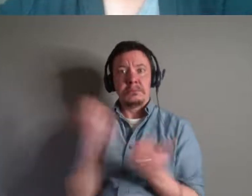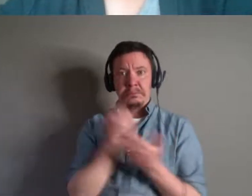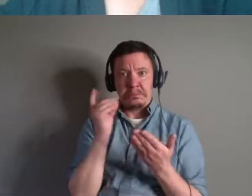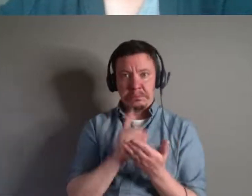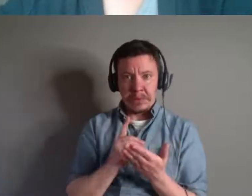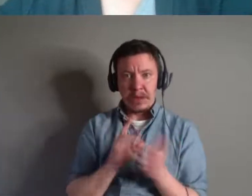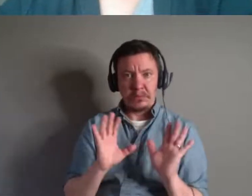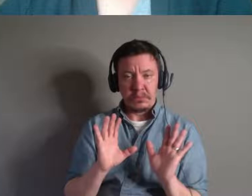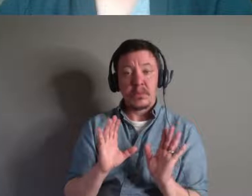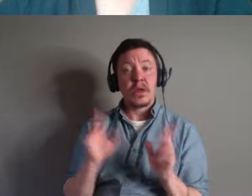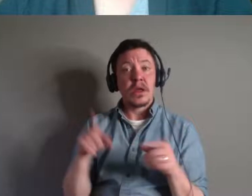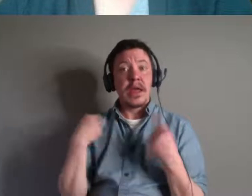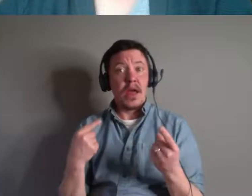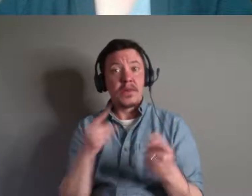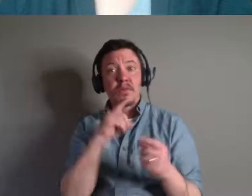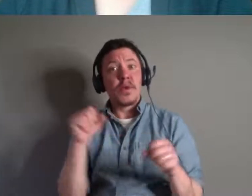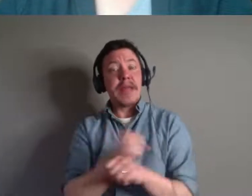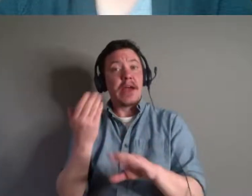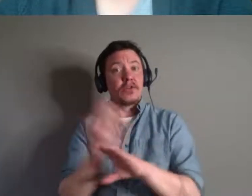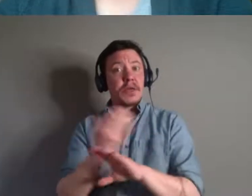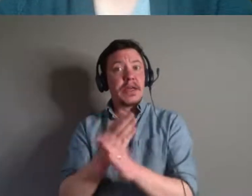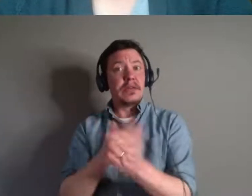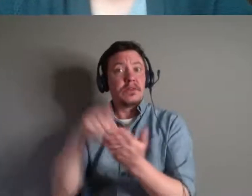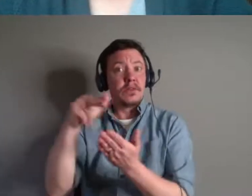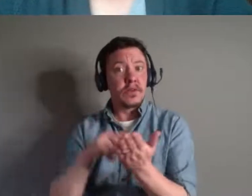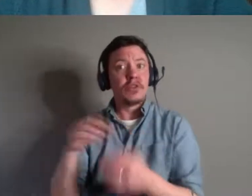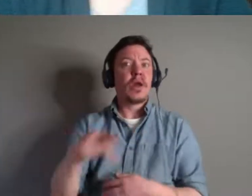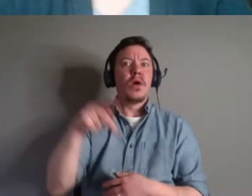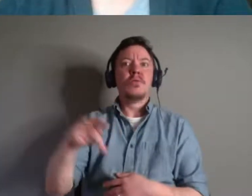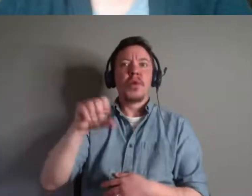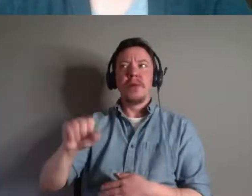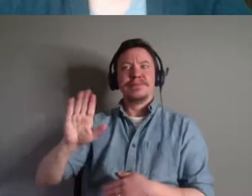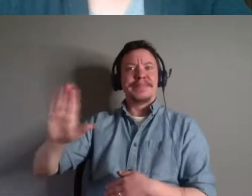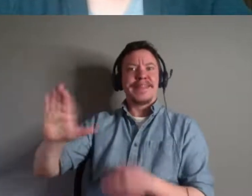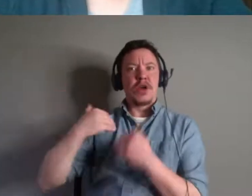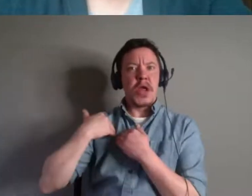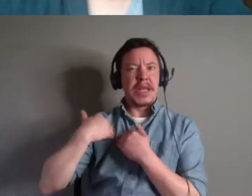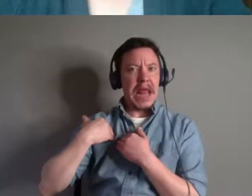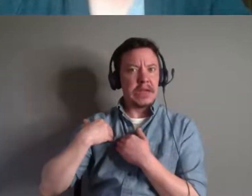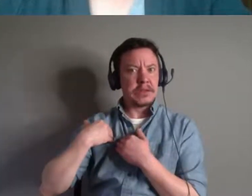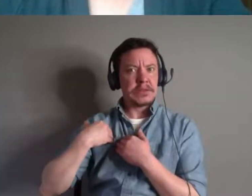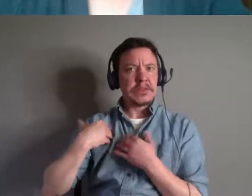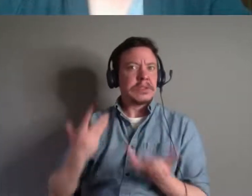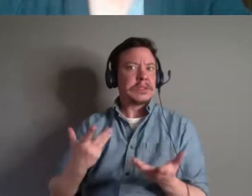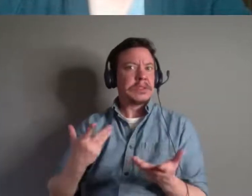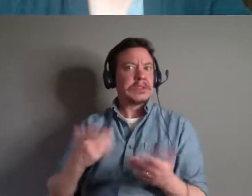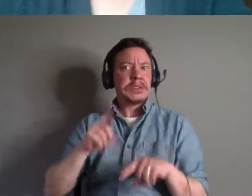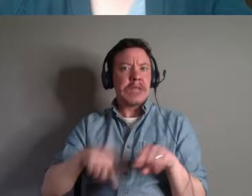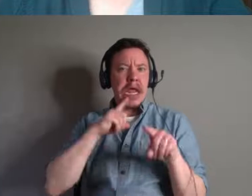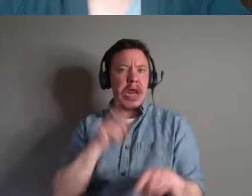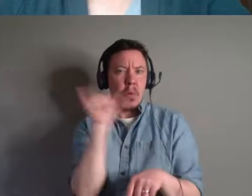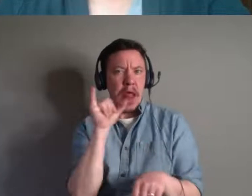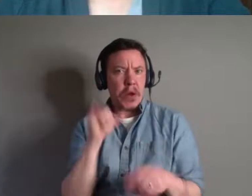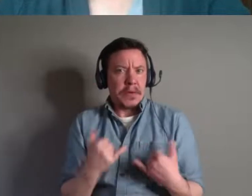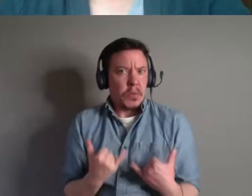this point, the actual installation is something Portland Public Schools will be handling. So I couldn't answer what that process looks like yet. They don't,